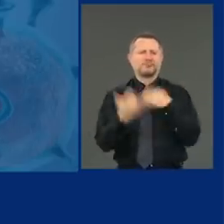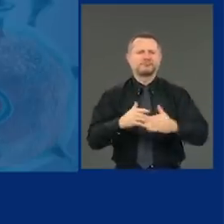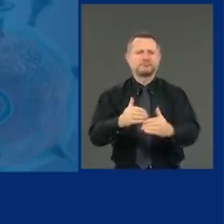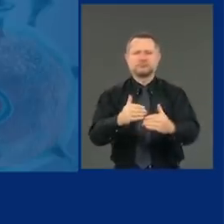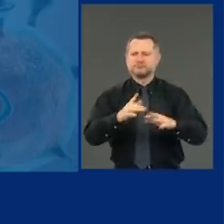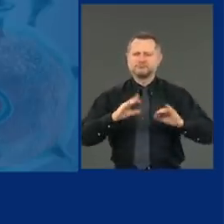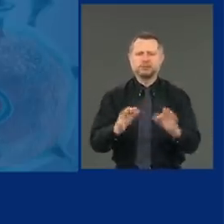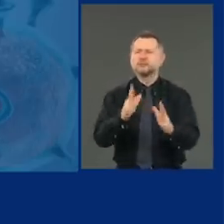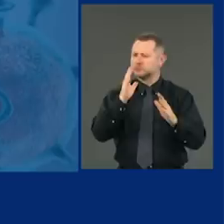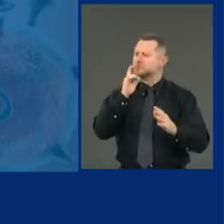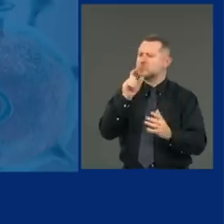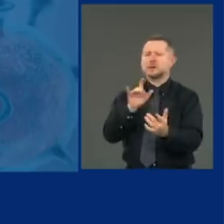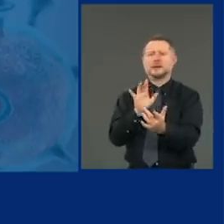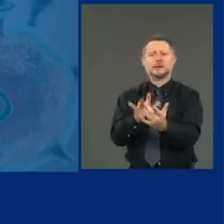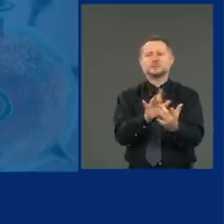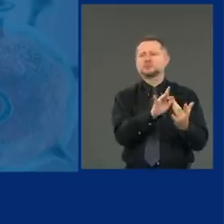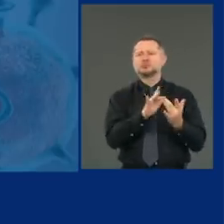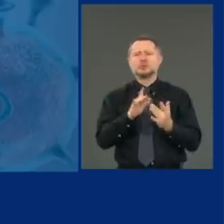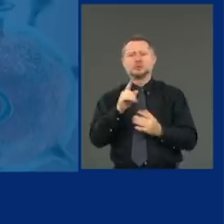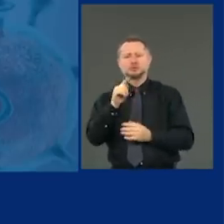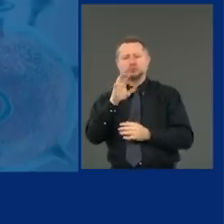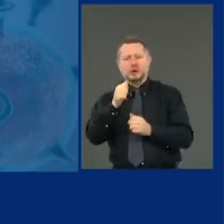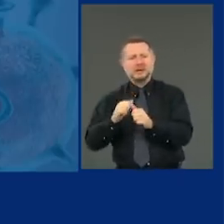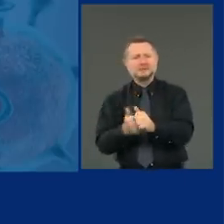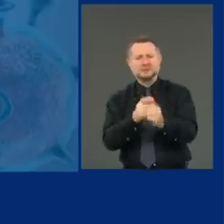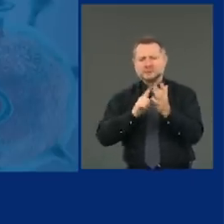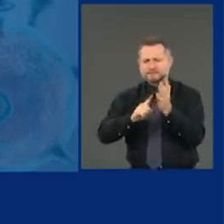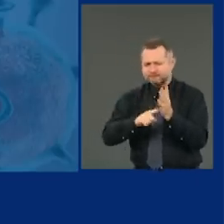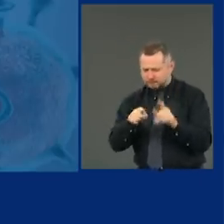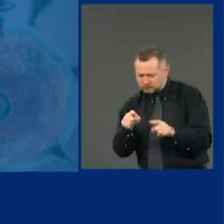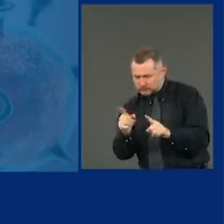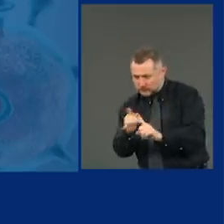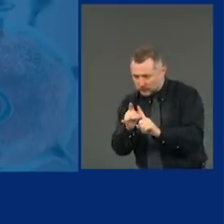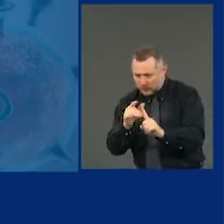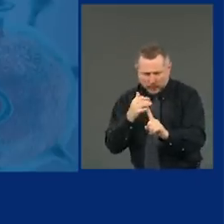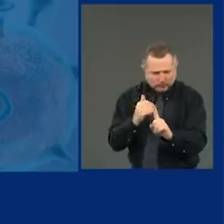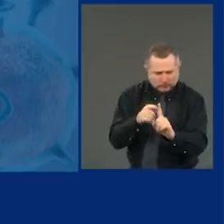What happened? Where did they come from? Is there any commonality among the